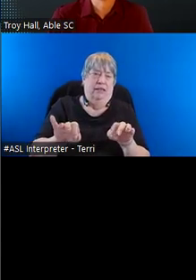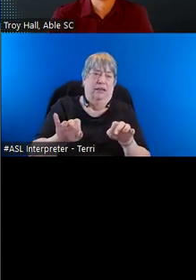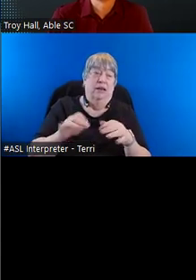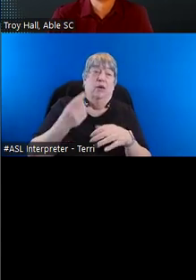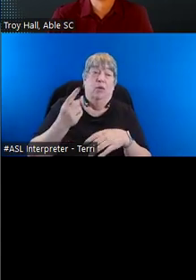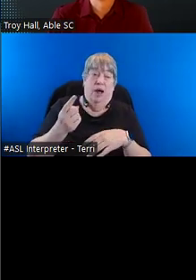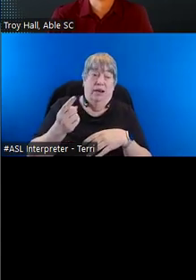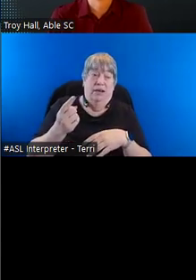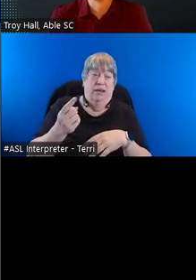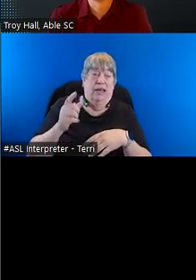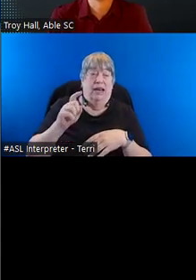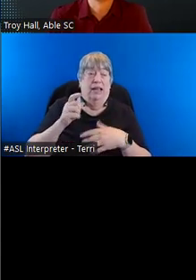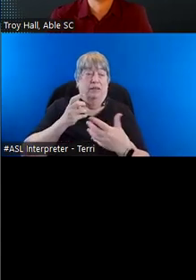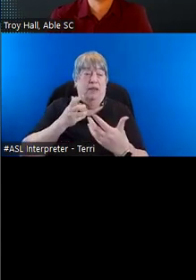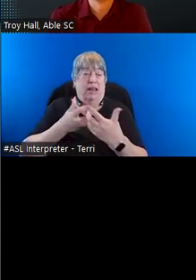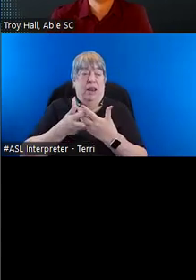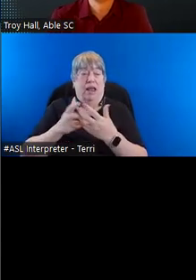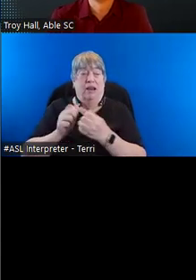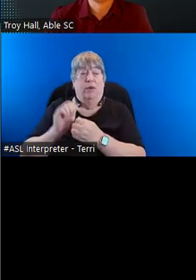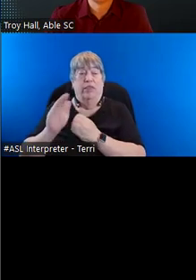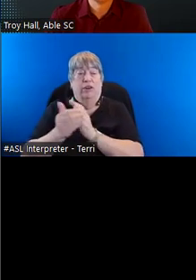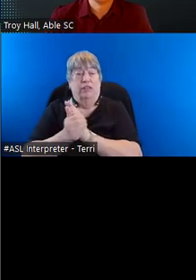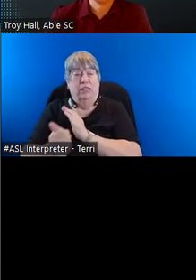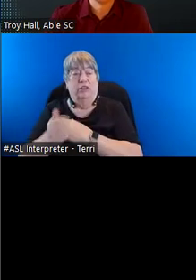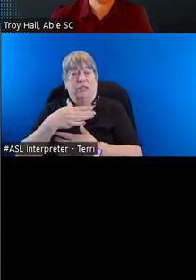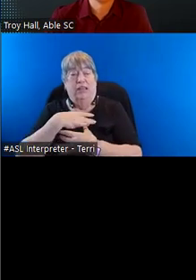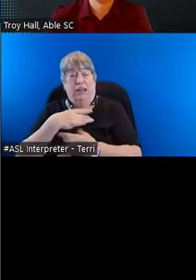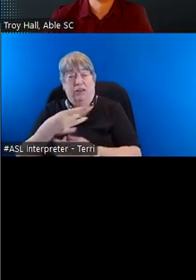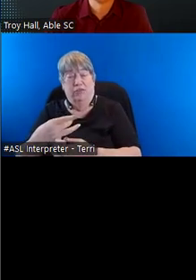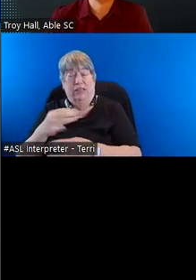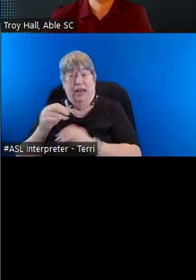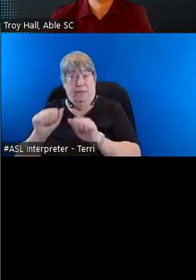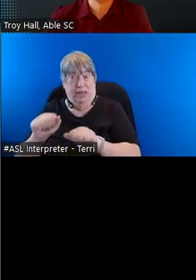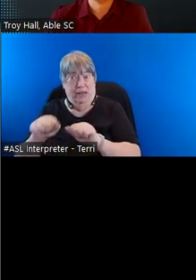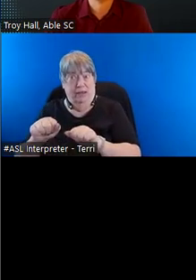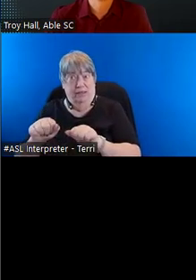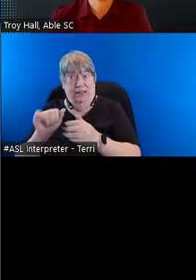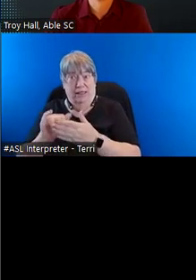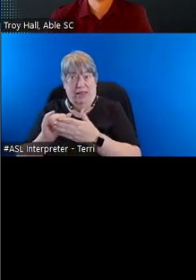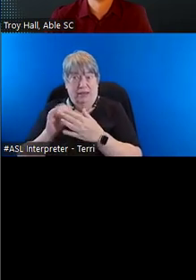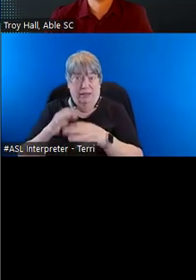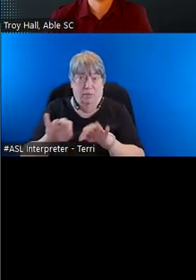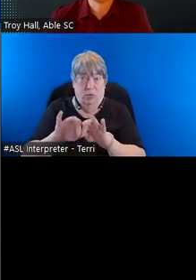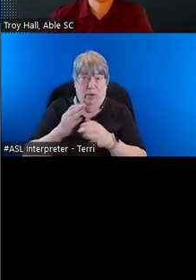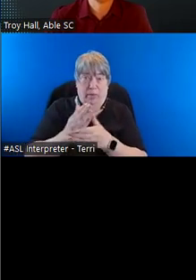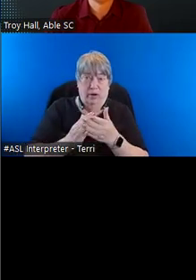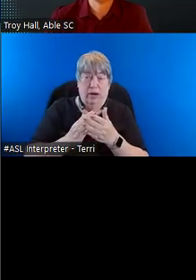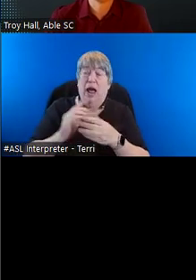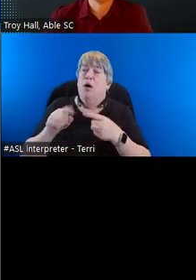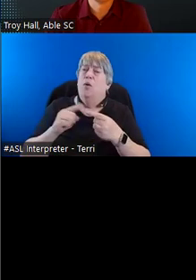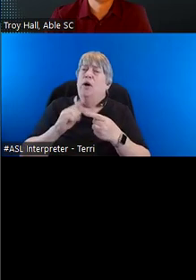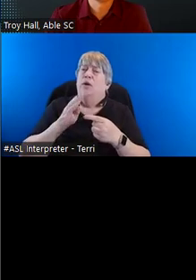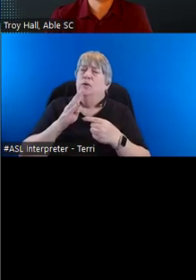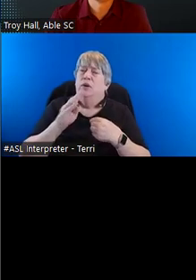it has to be aligned with their skills, interests, and abilities, okay? I'm also going to say that when we're talking